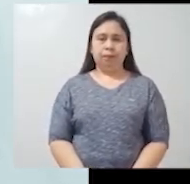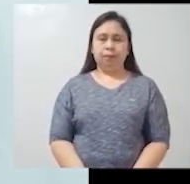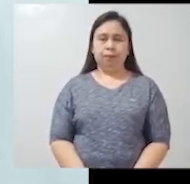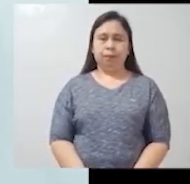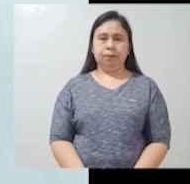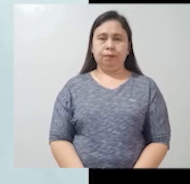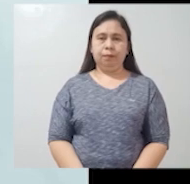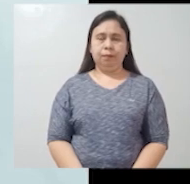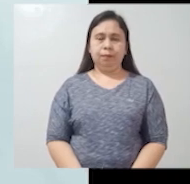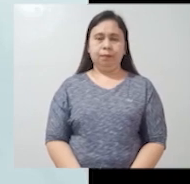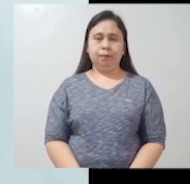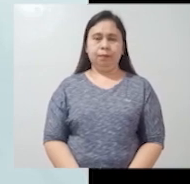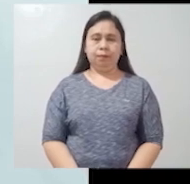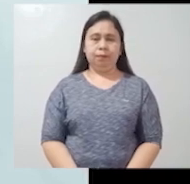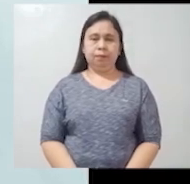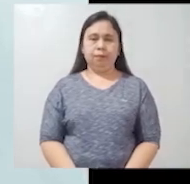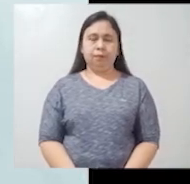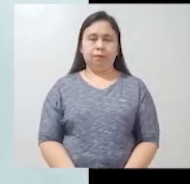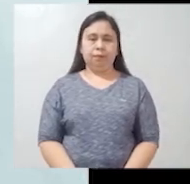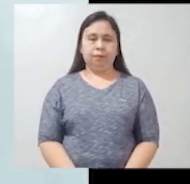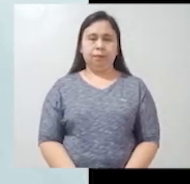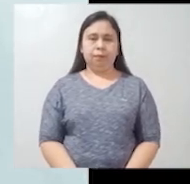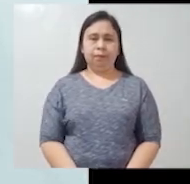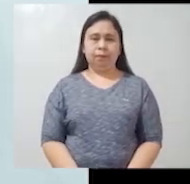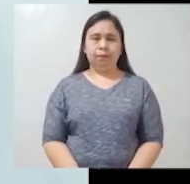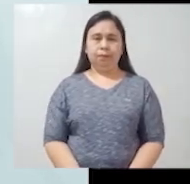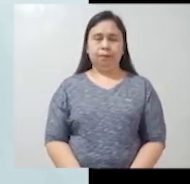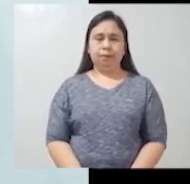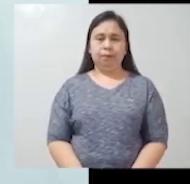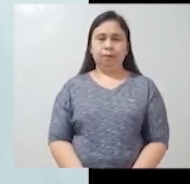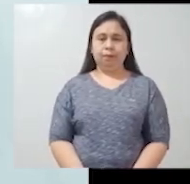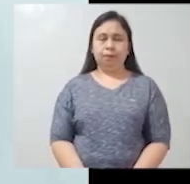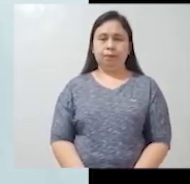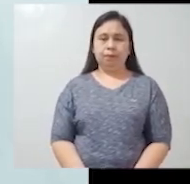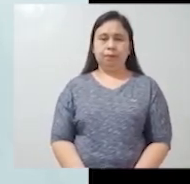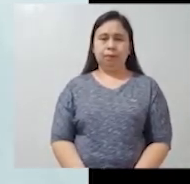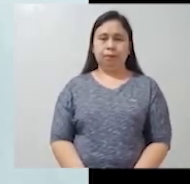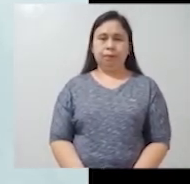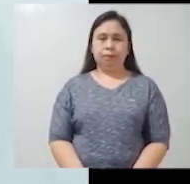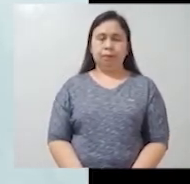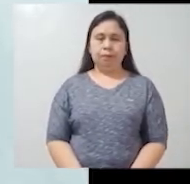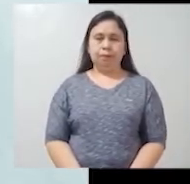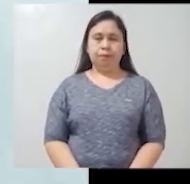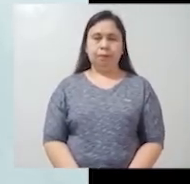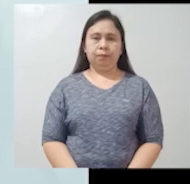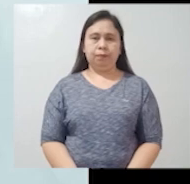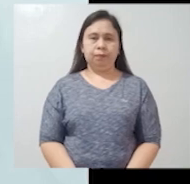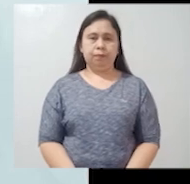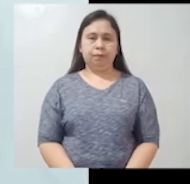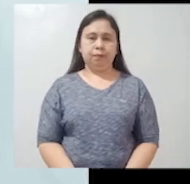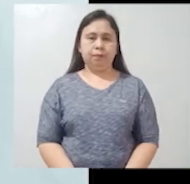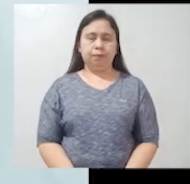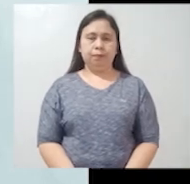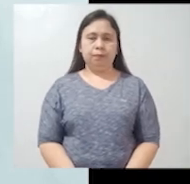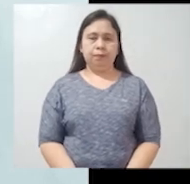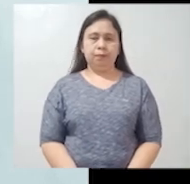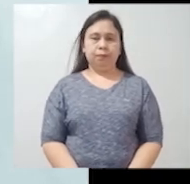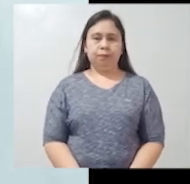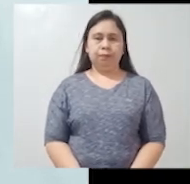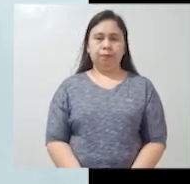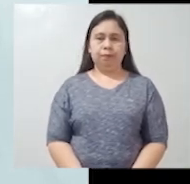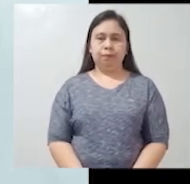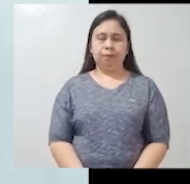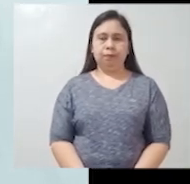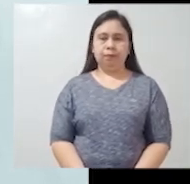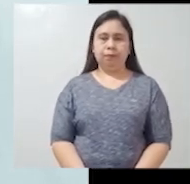water, and water vapor. Ice is a solid, water is a liquid,